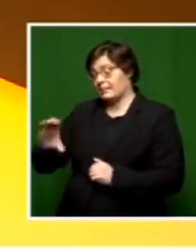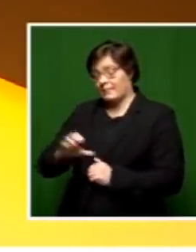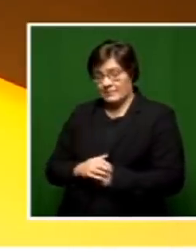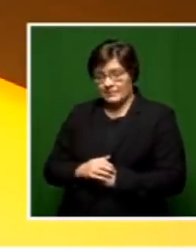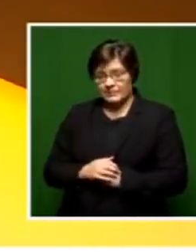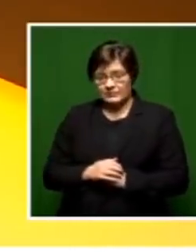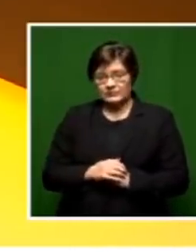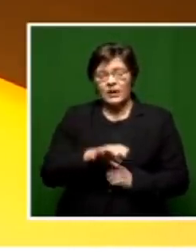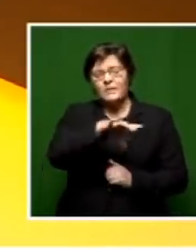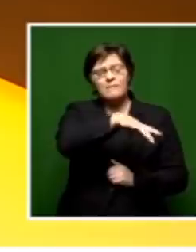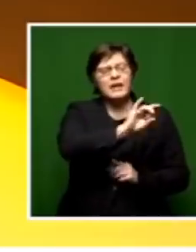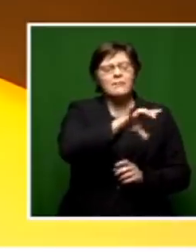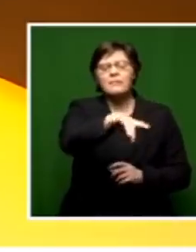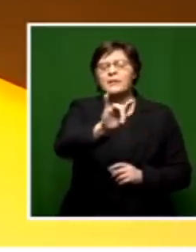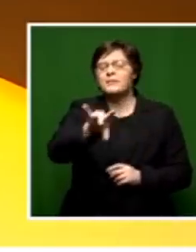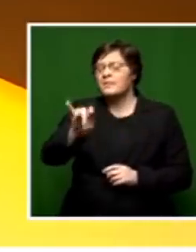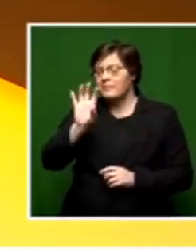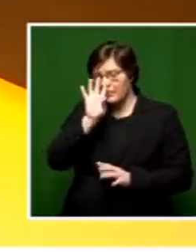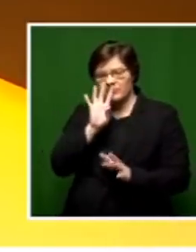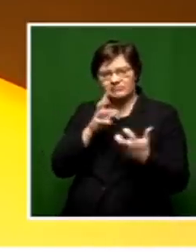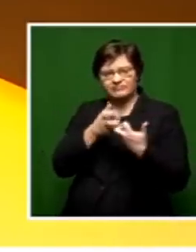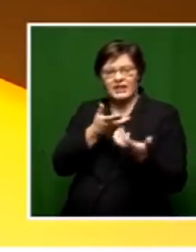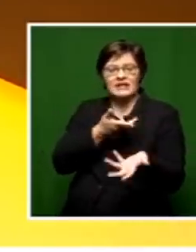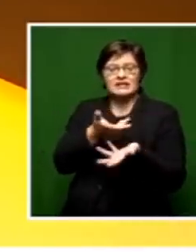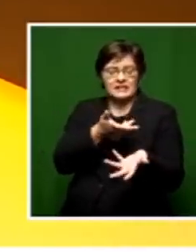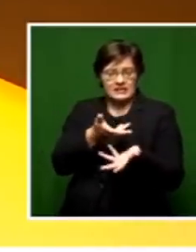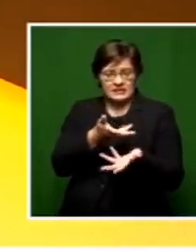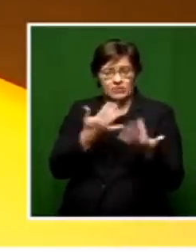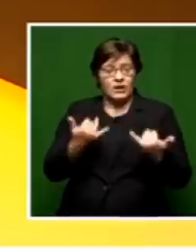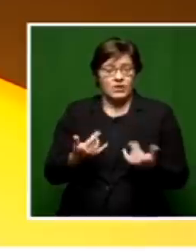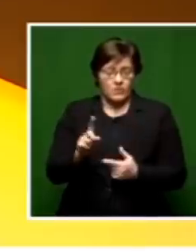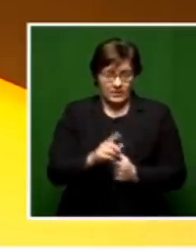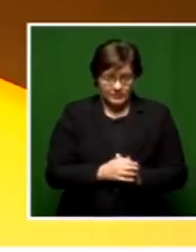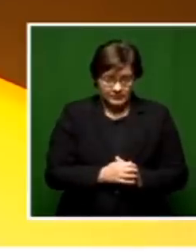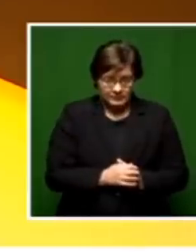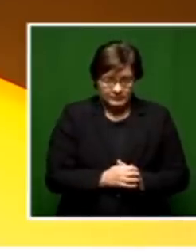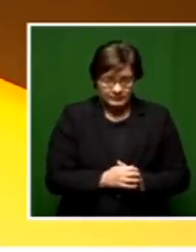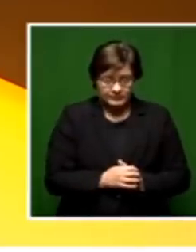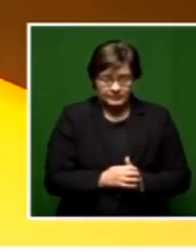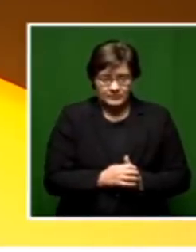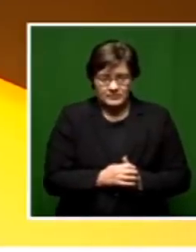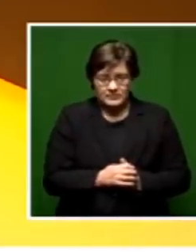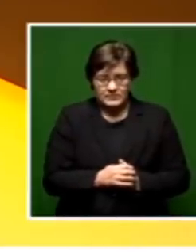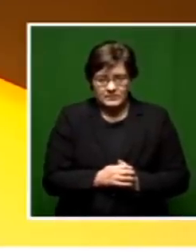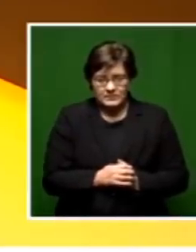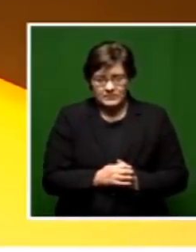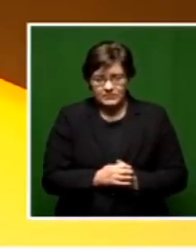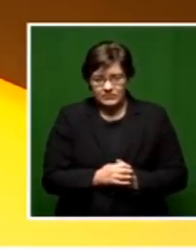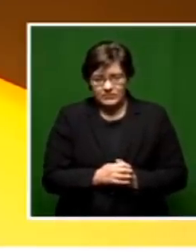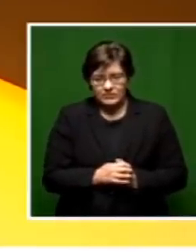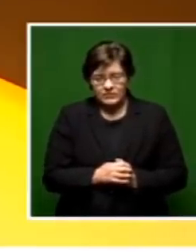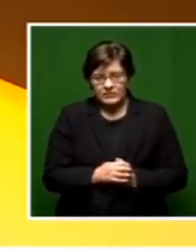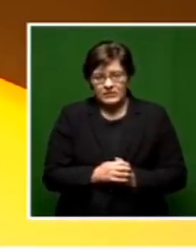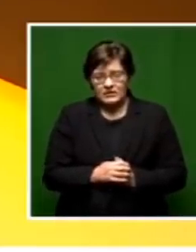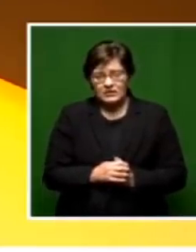in terms of where we're at right now with these with the voting that has come in. Because I mean, these are all important,